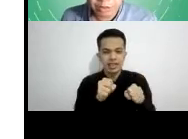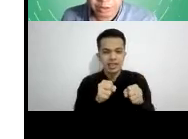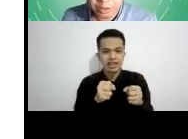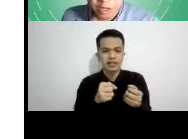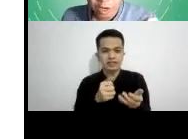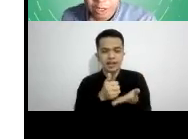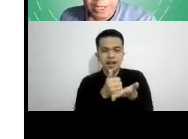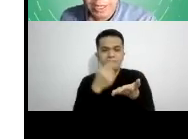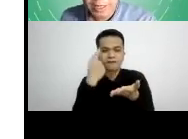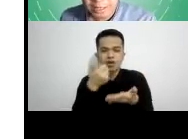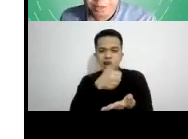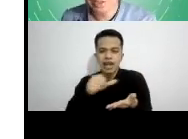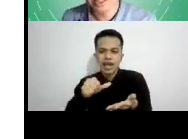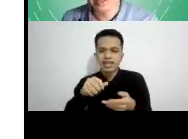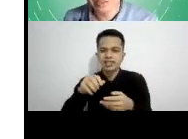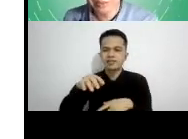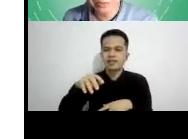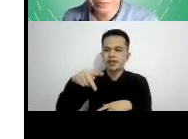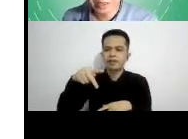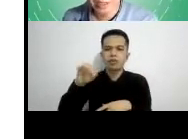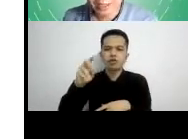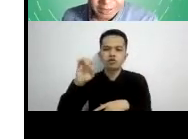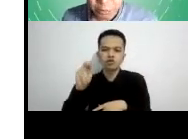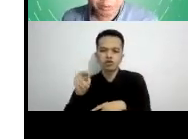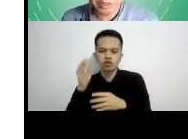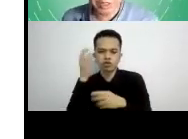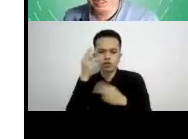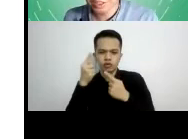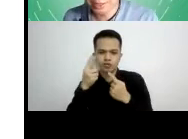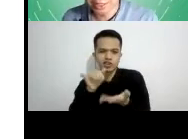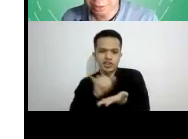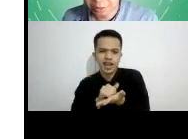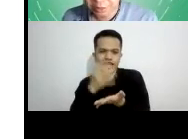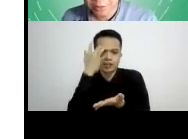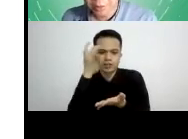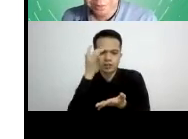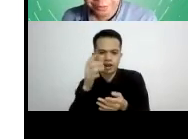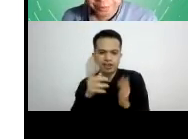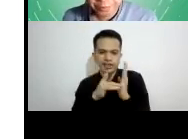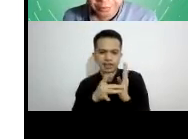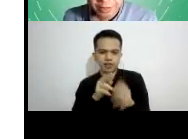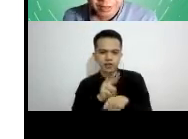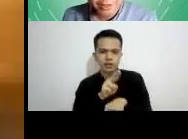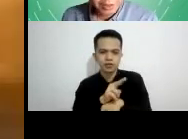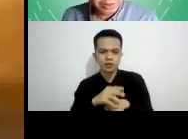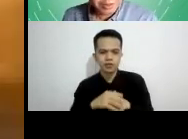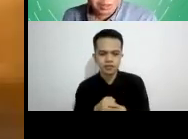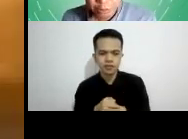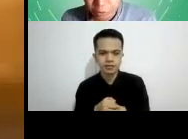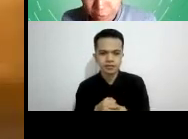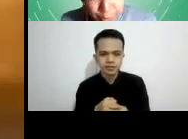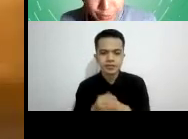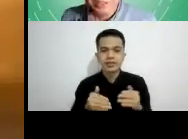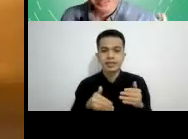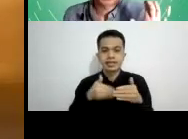pollution concerns on a data-driven level. And that's where smart technology is being used. So the next one,